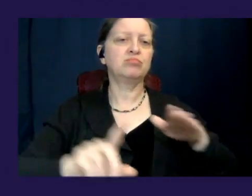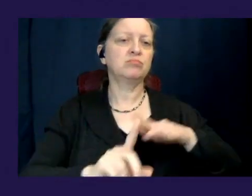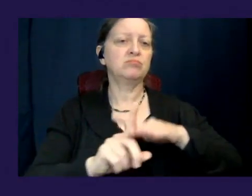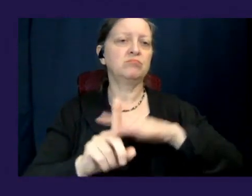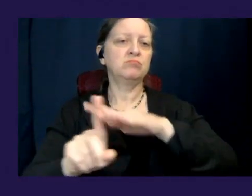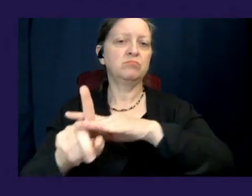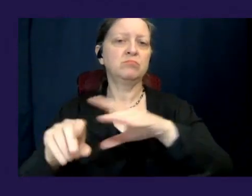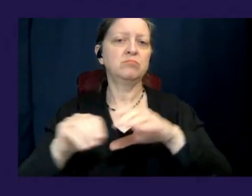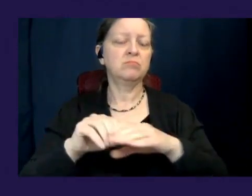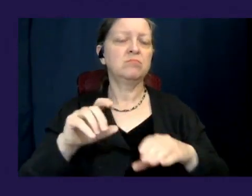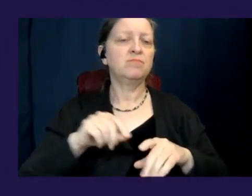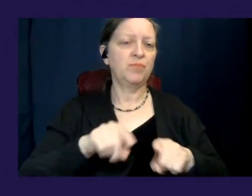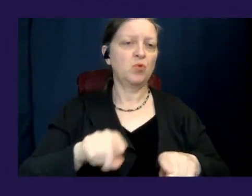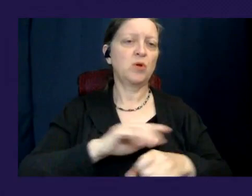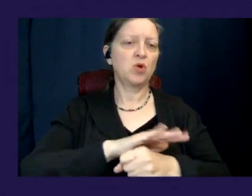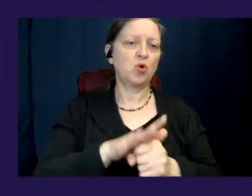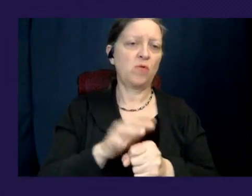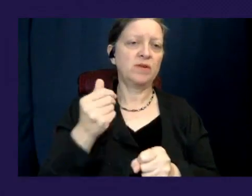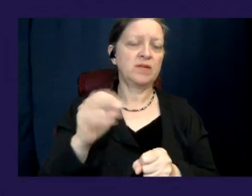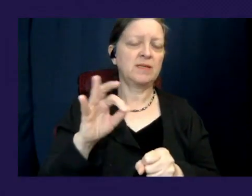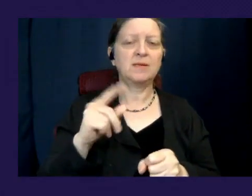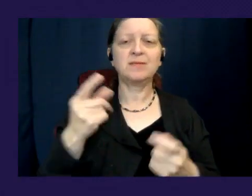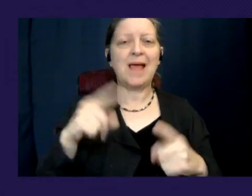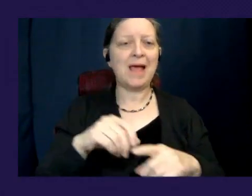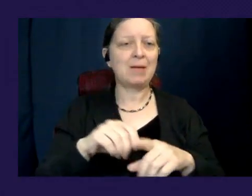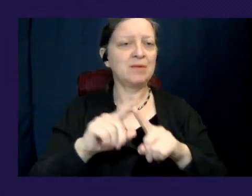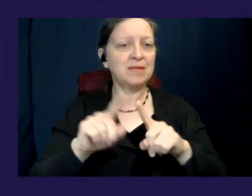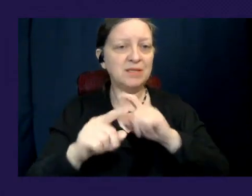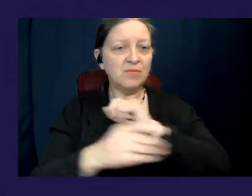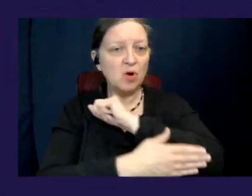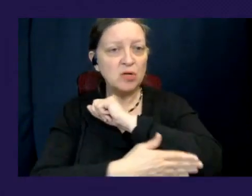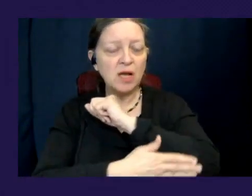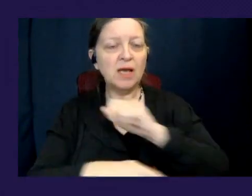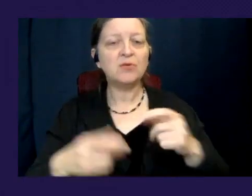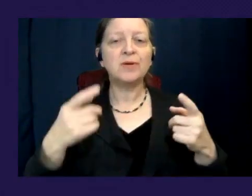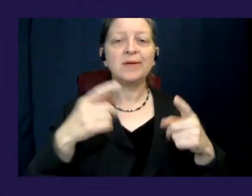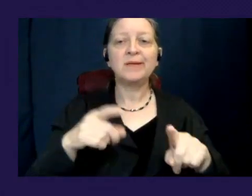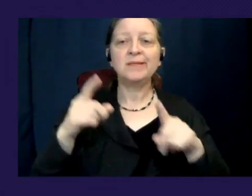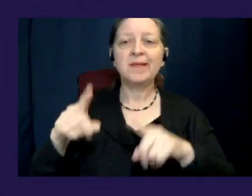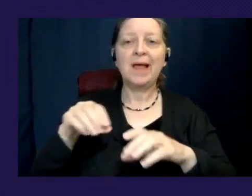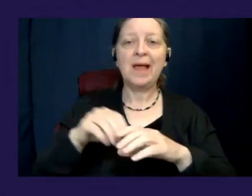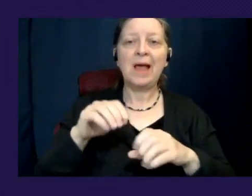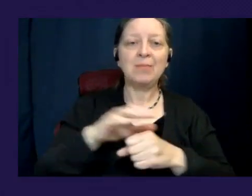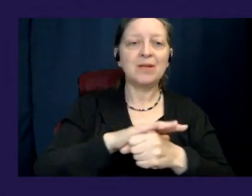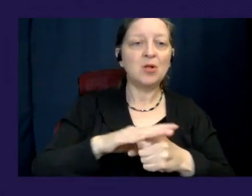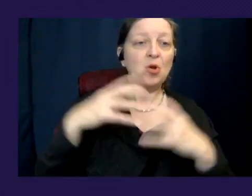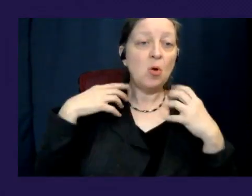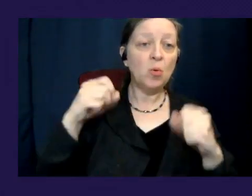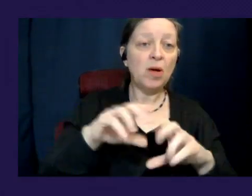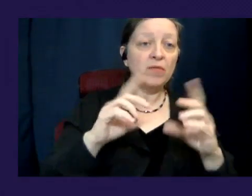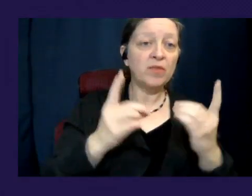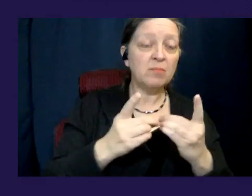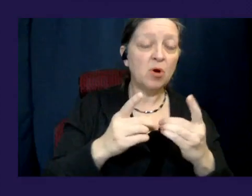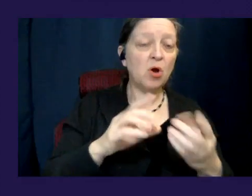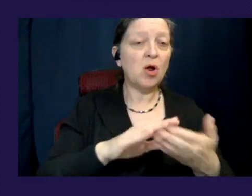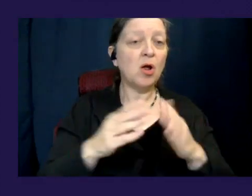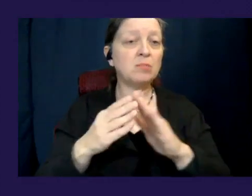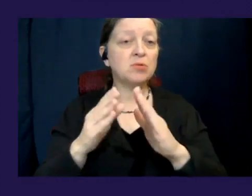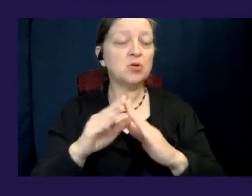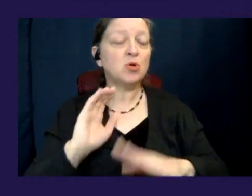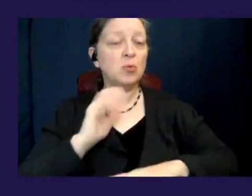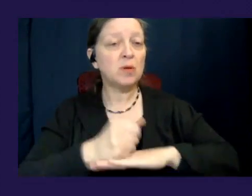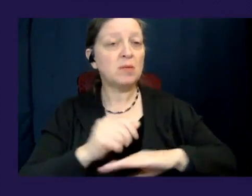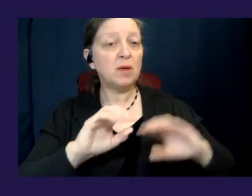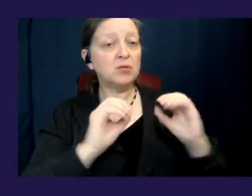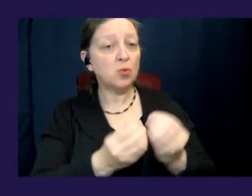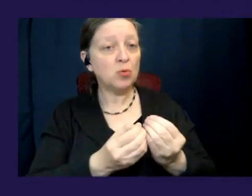level, at state and jurisdictional level. It's happening at local health departments. Community-based organizations are doing it. Academic institutions are